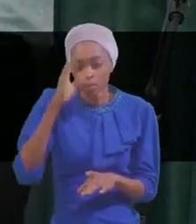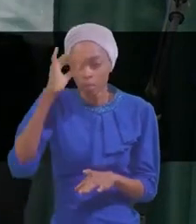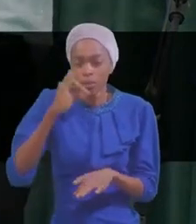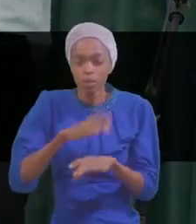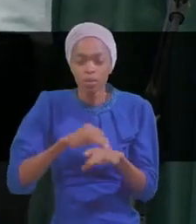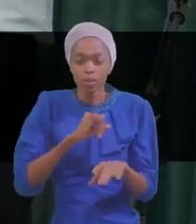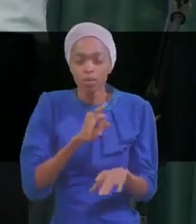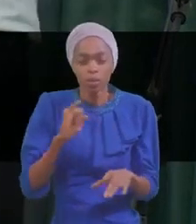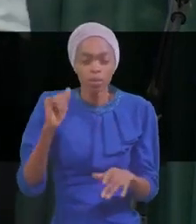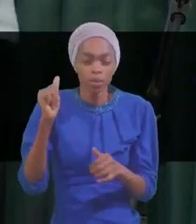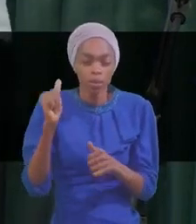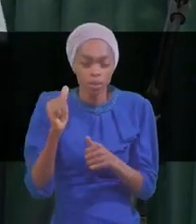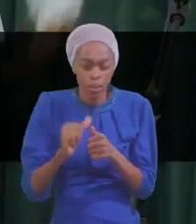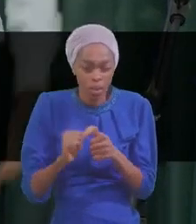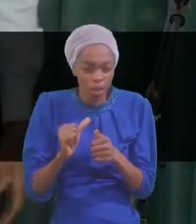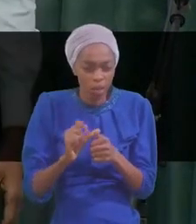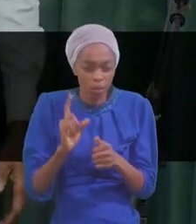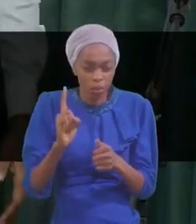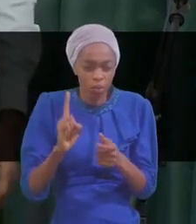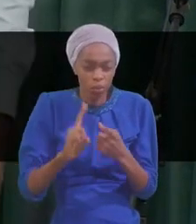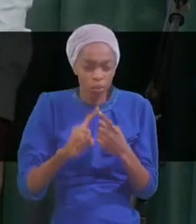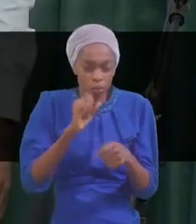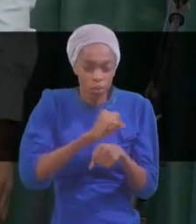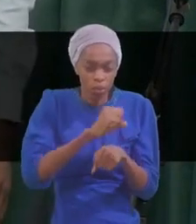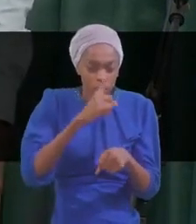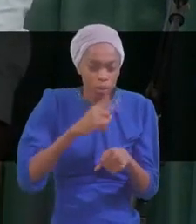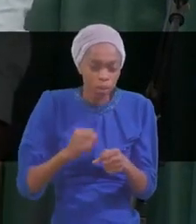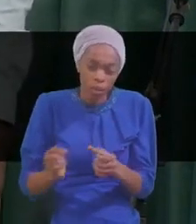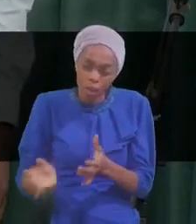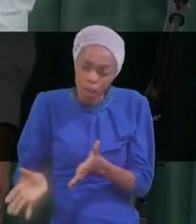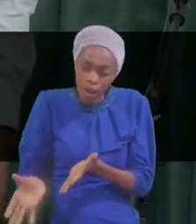He's calling each one to walk the